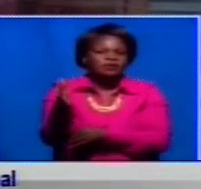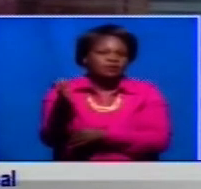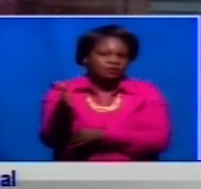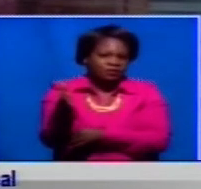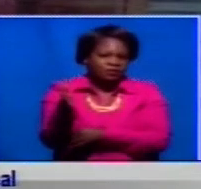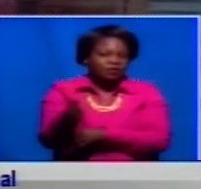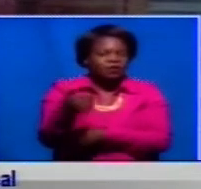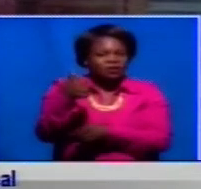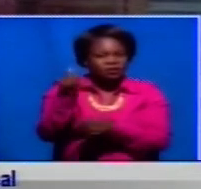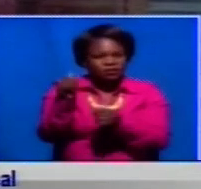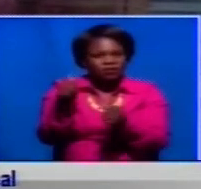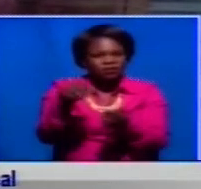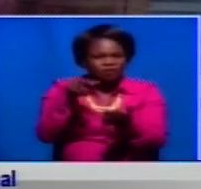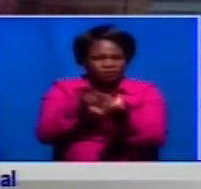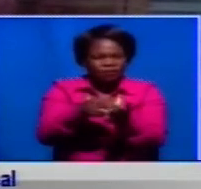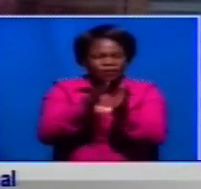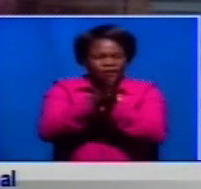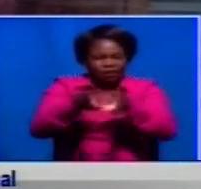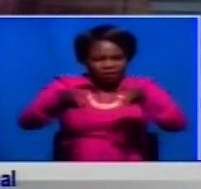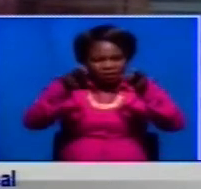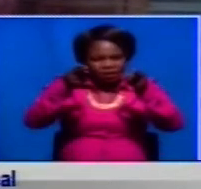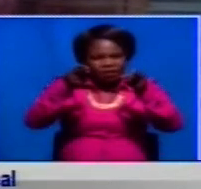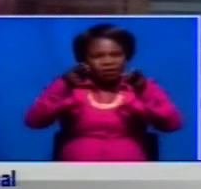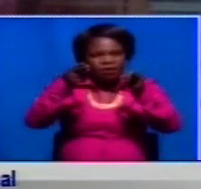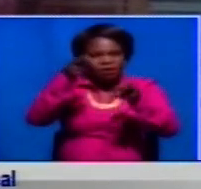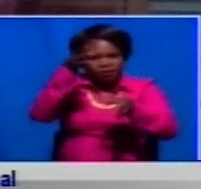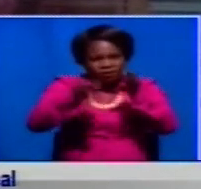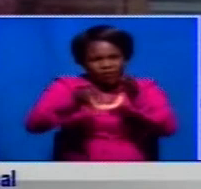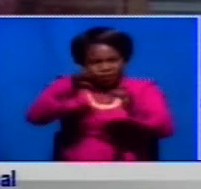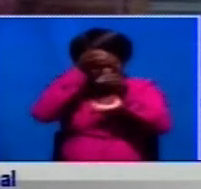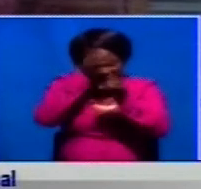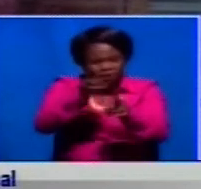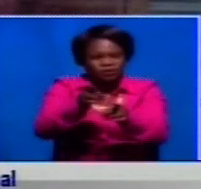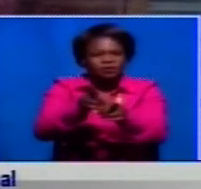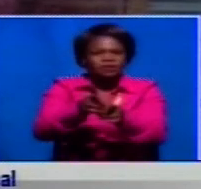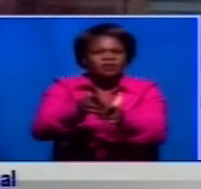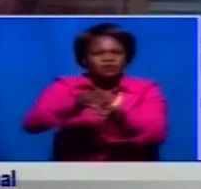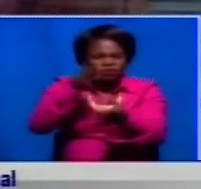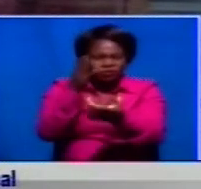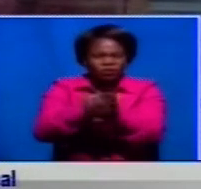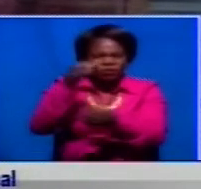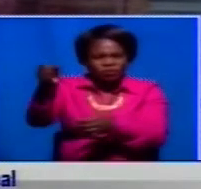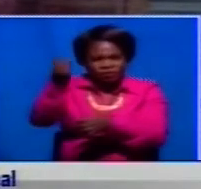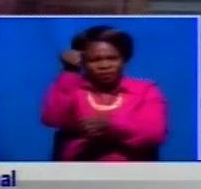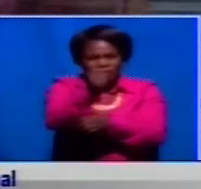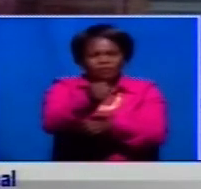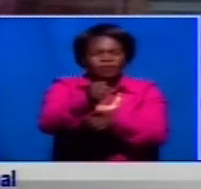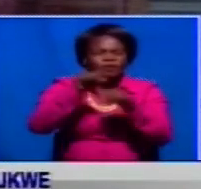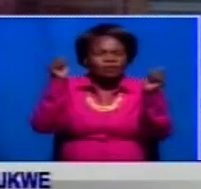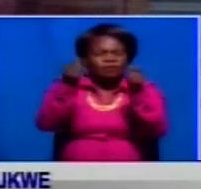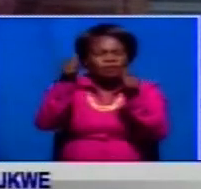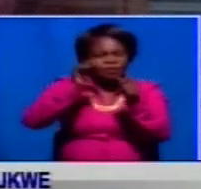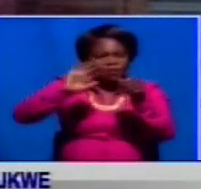Hichilema contested the Lusaka High Court's decision to quash his application to stop the inauguration of President-elect Edgar